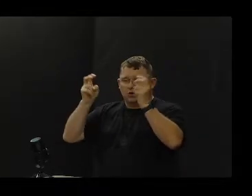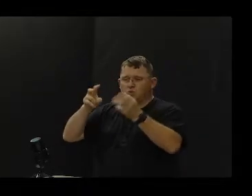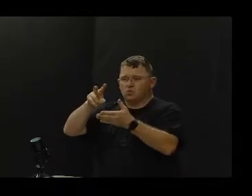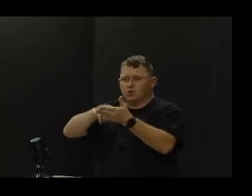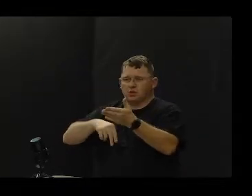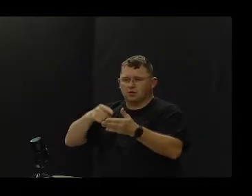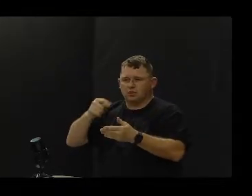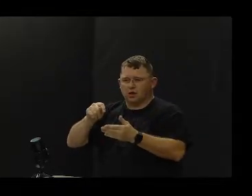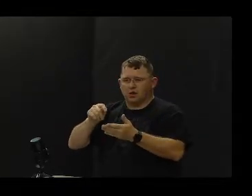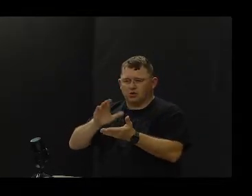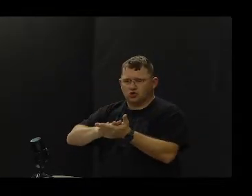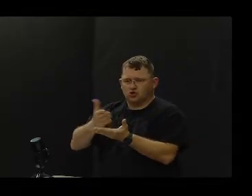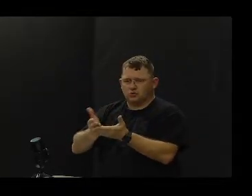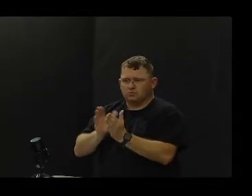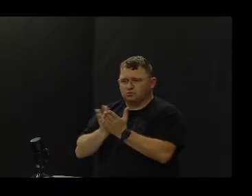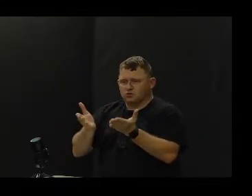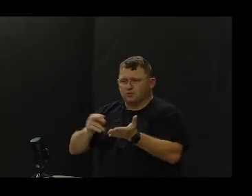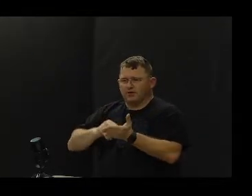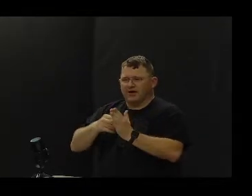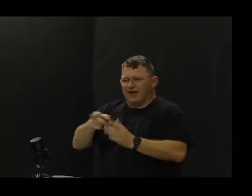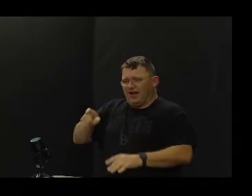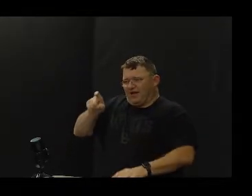in 3 different competitions.